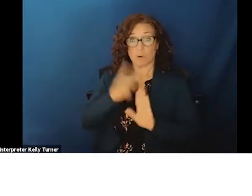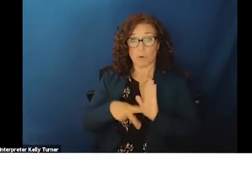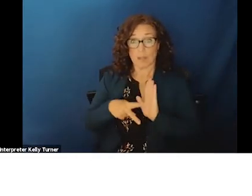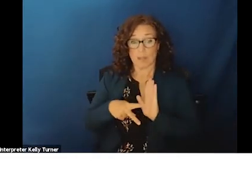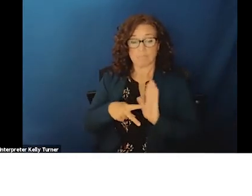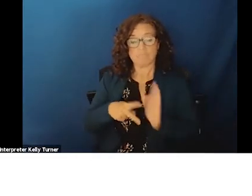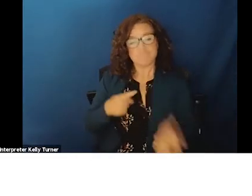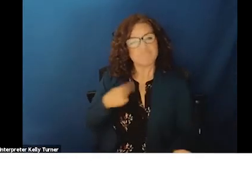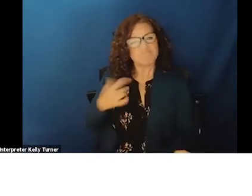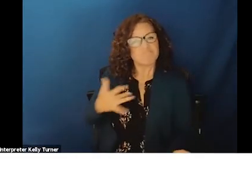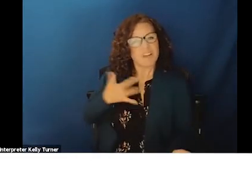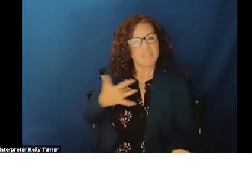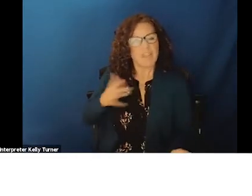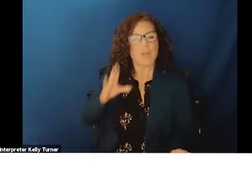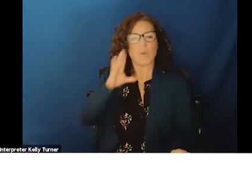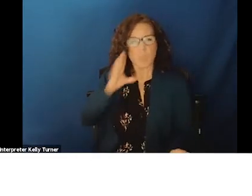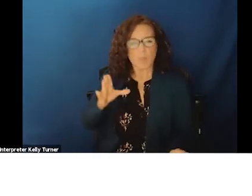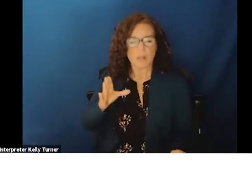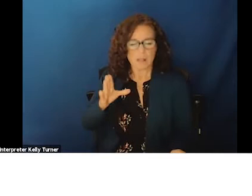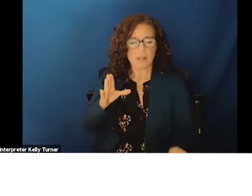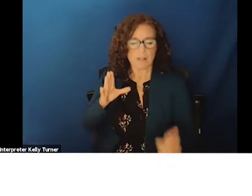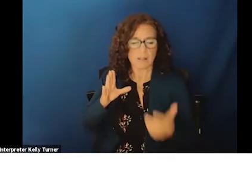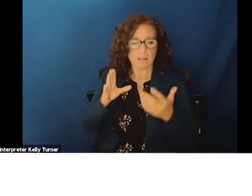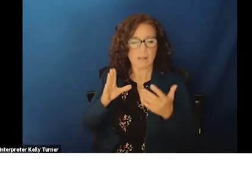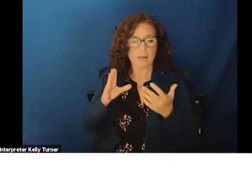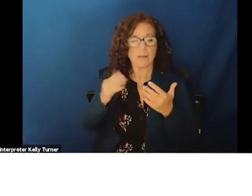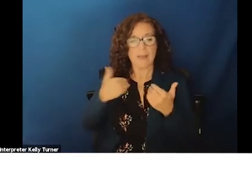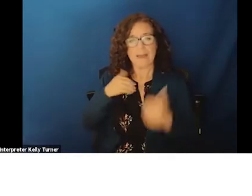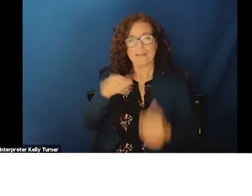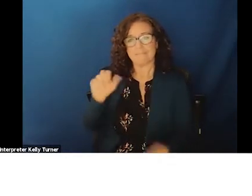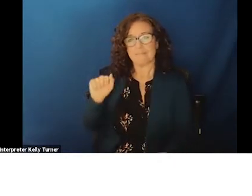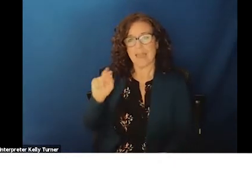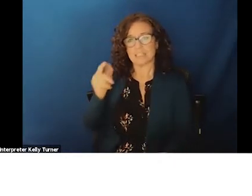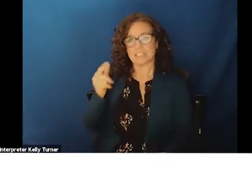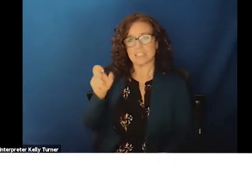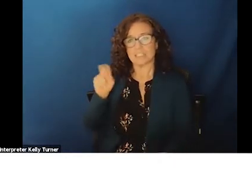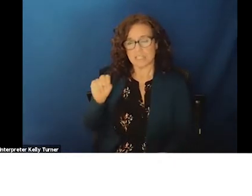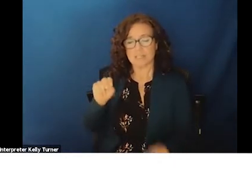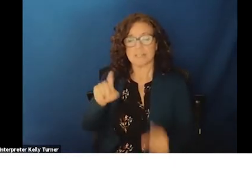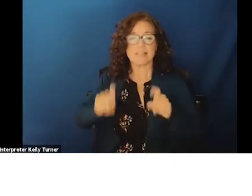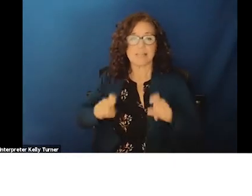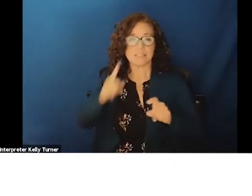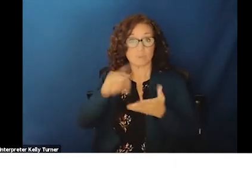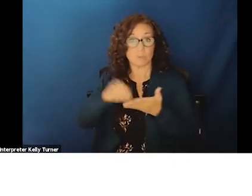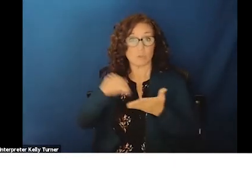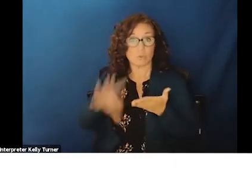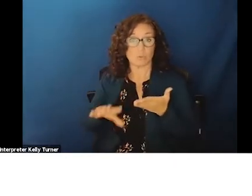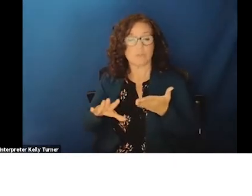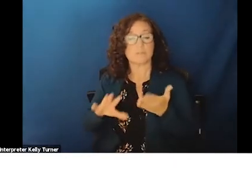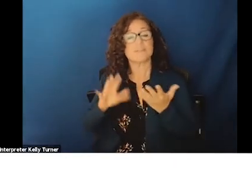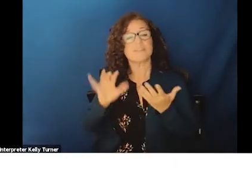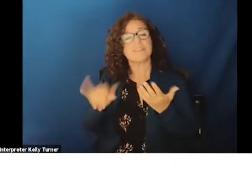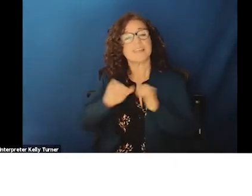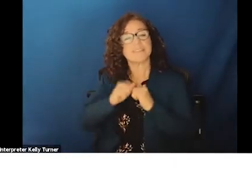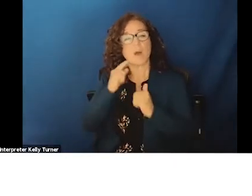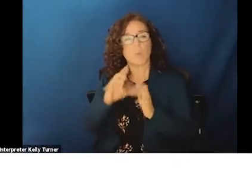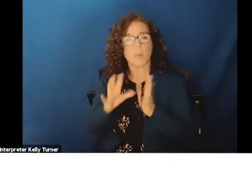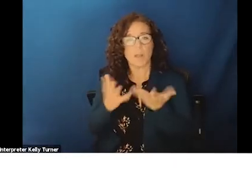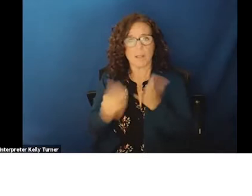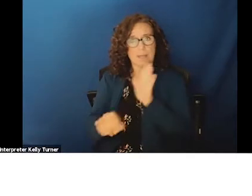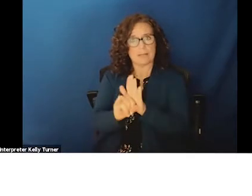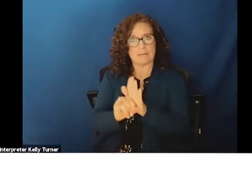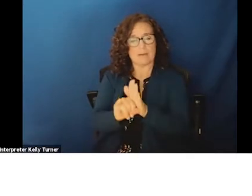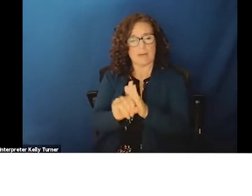antigen testing for students as a way of identifying the presence of the virus on our campuses. This, of